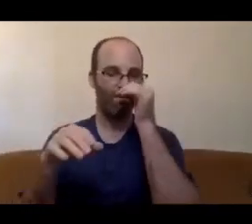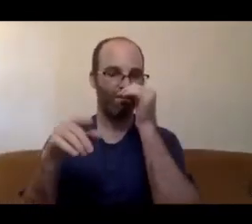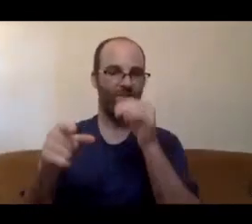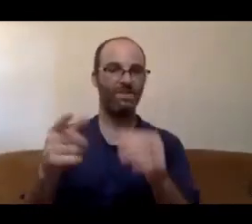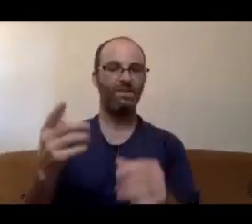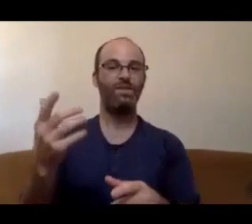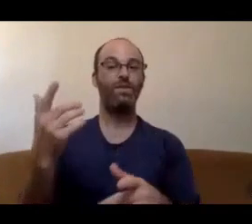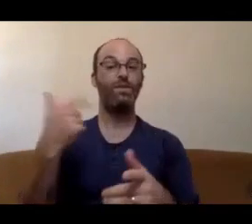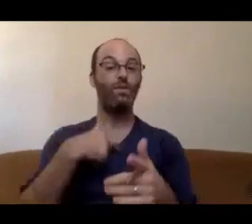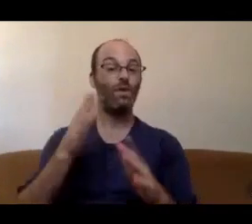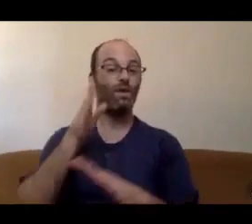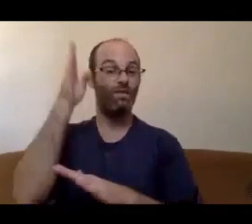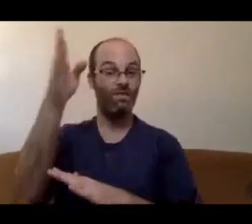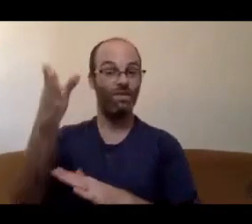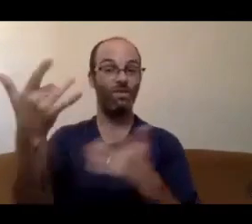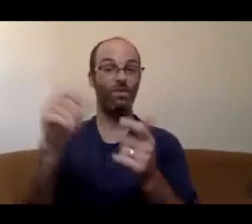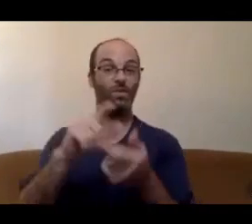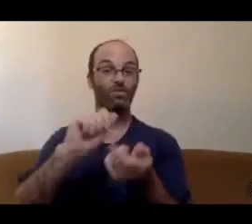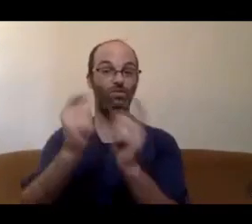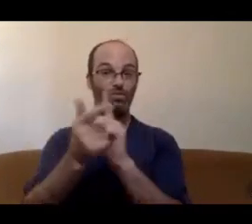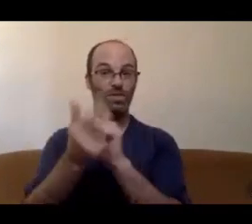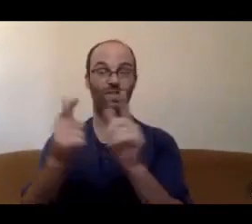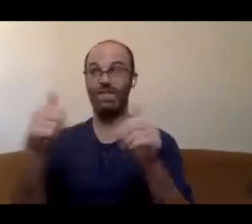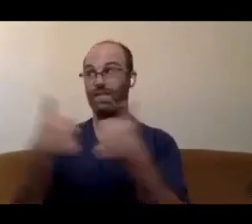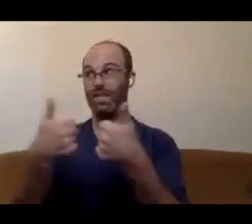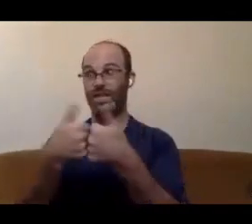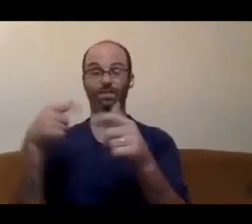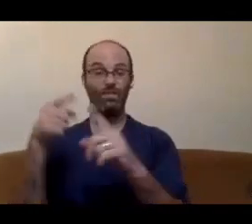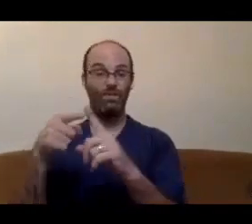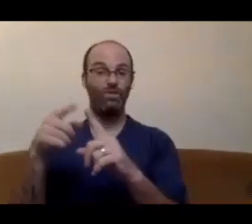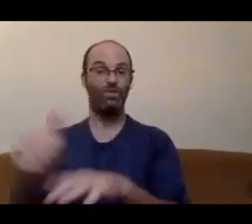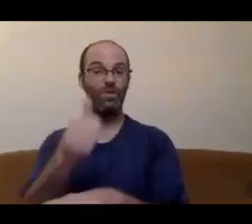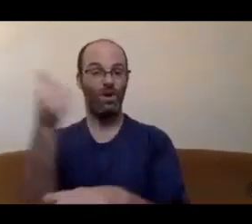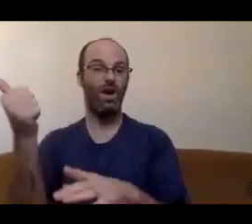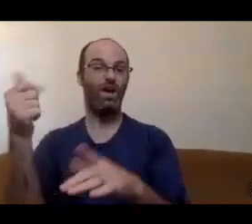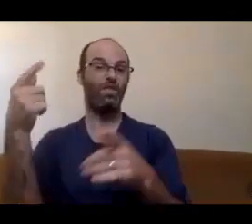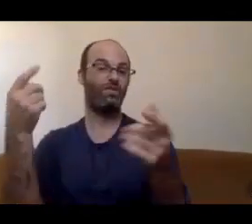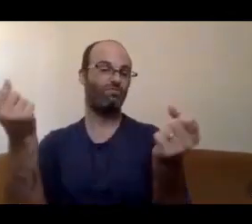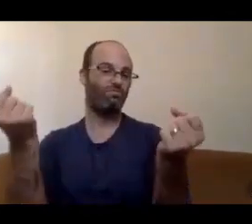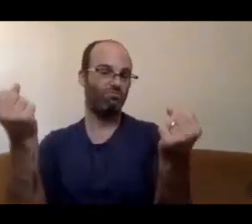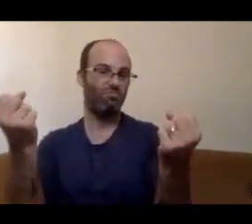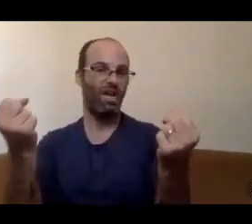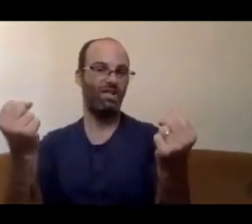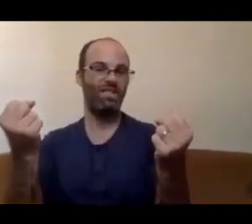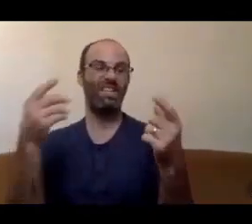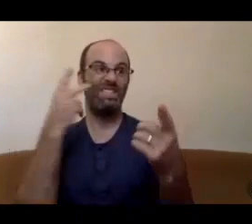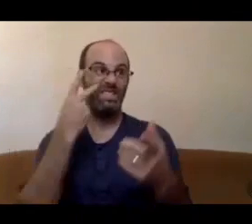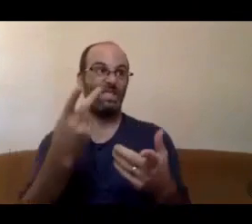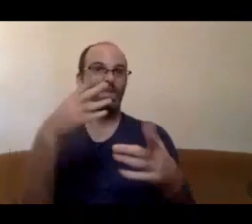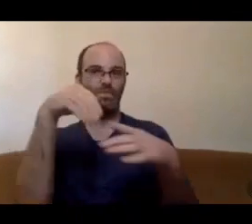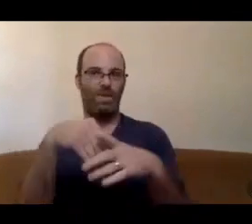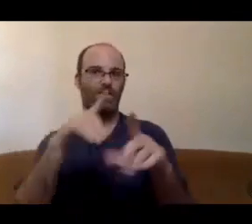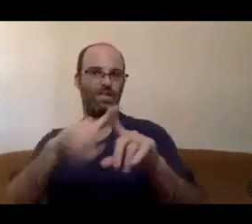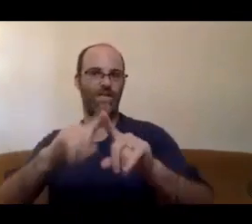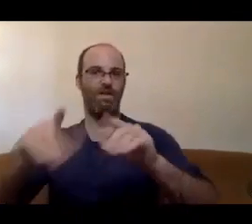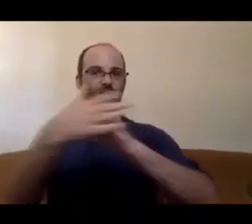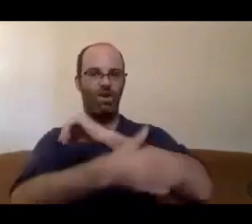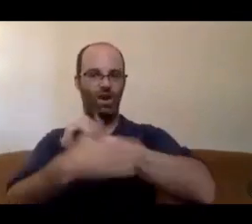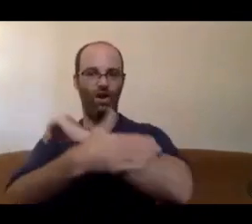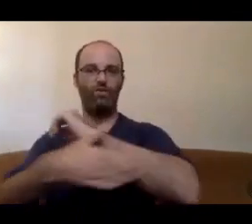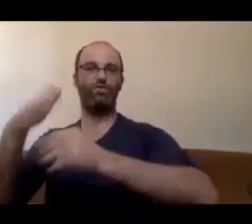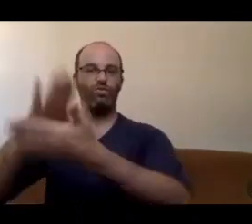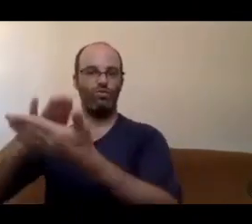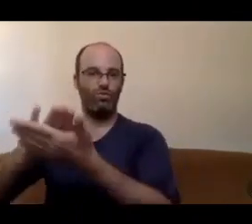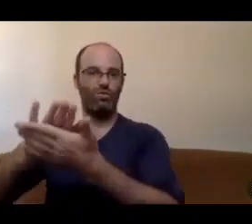We eventually want to translate the game into many other sign languages and see them up and down countries in schools. That's kind of our